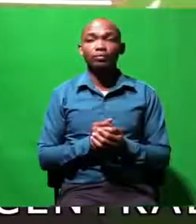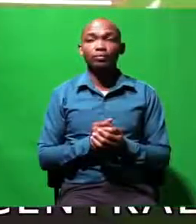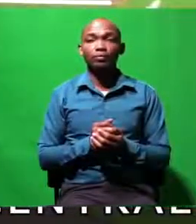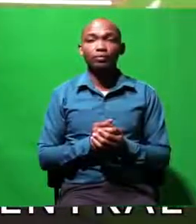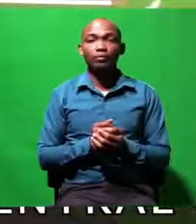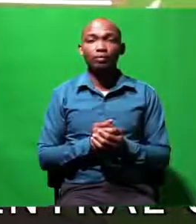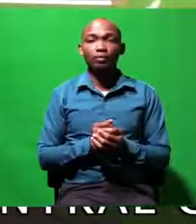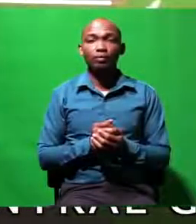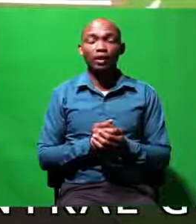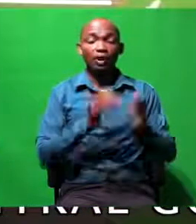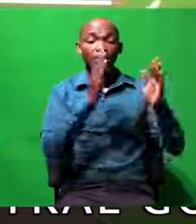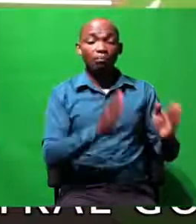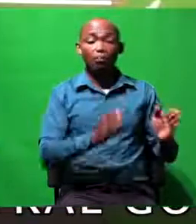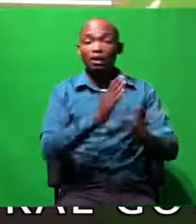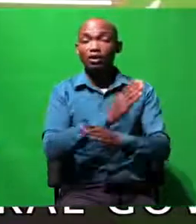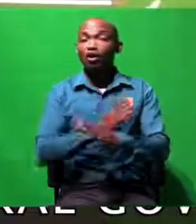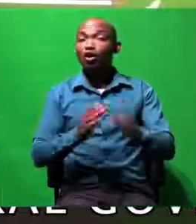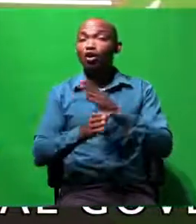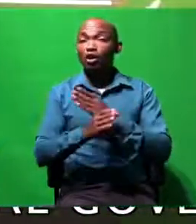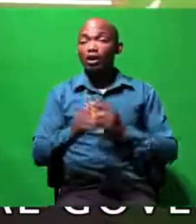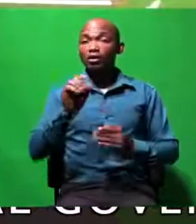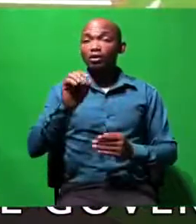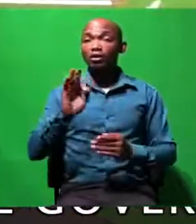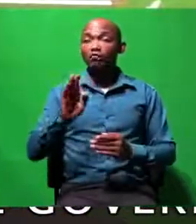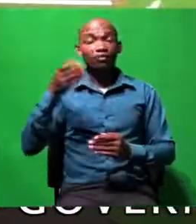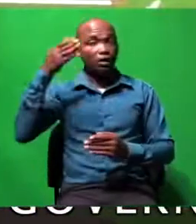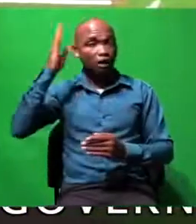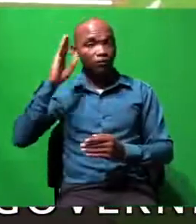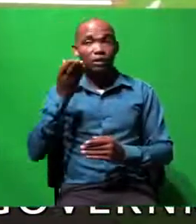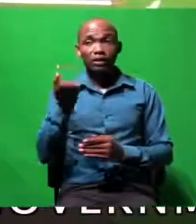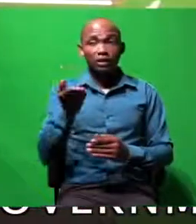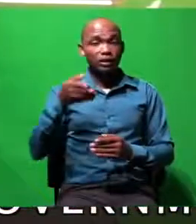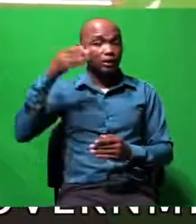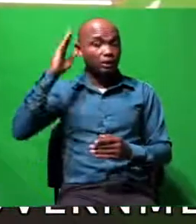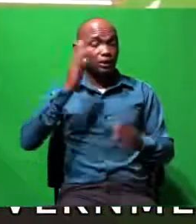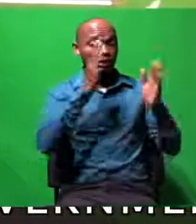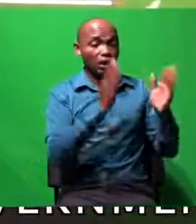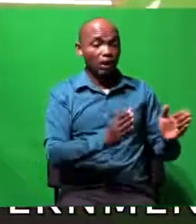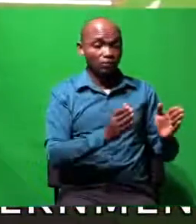The main organ of government from the central government. Here is central